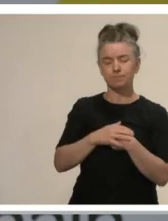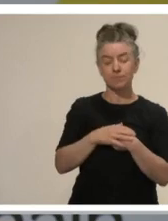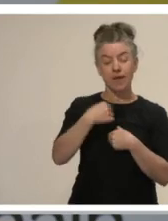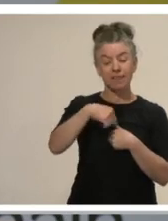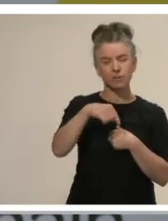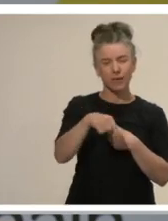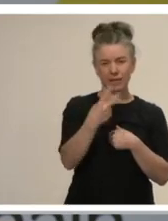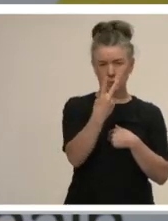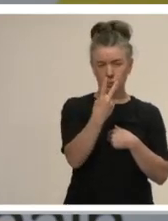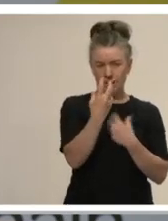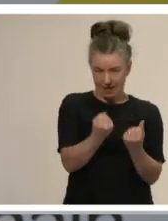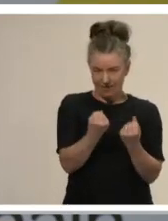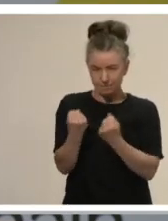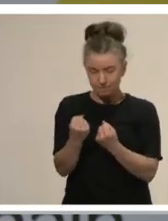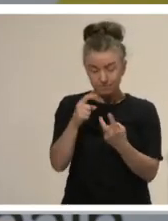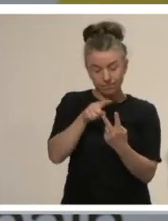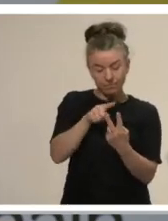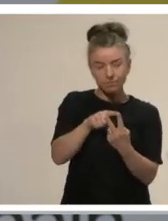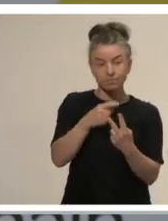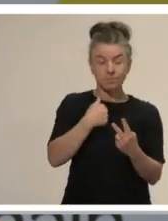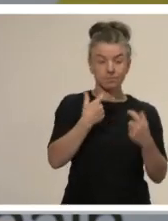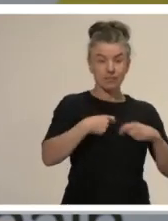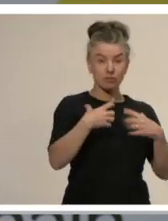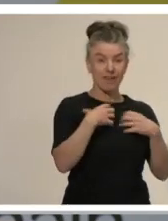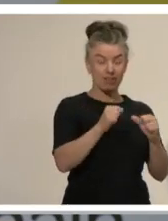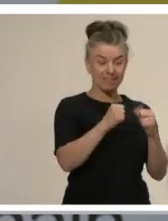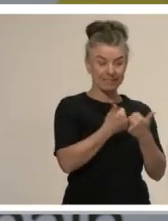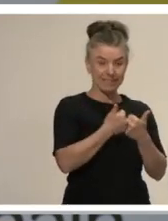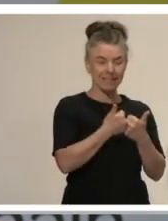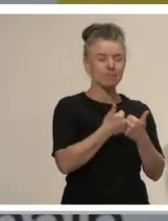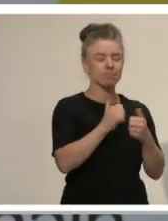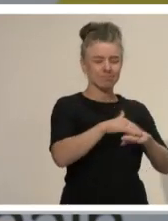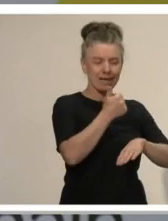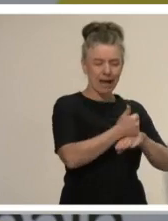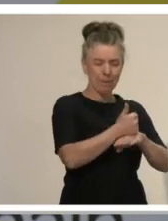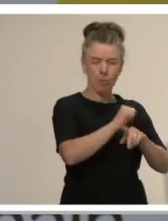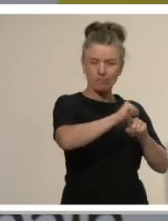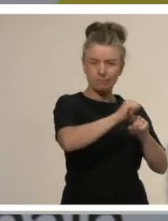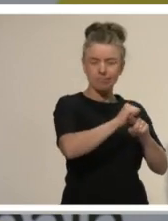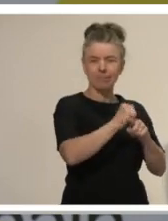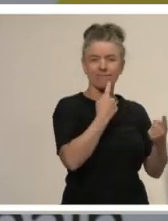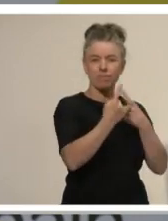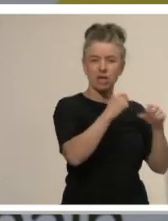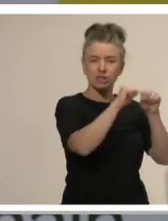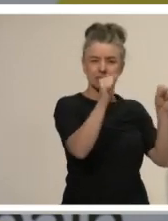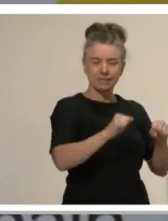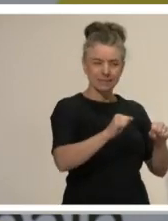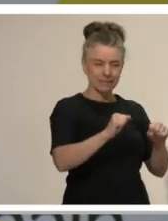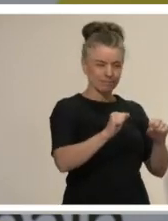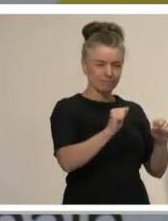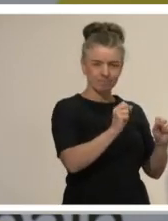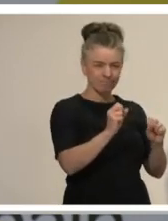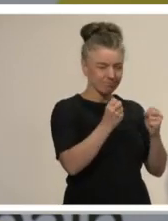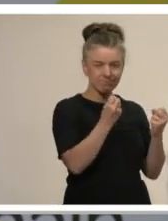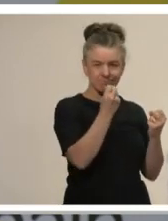our ministry team is working apace with getting the information system up and even further developed. But I've also